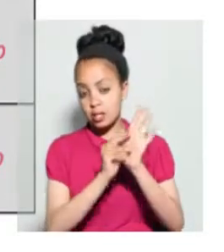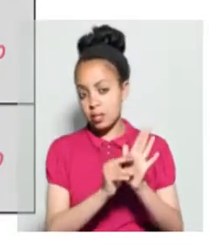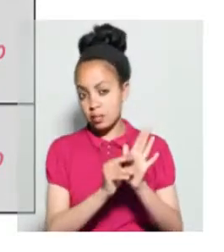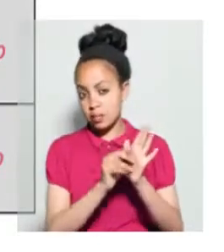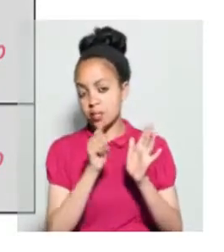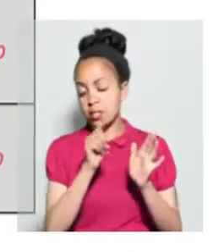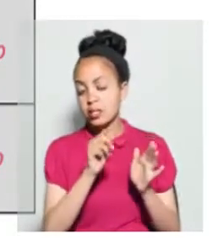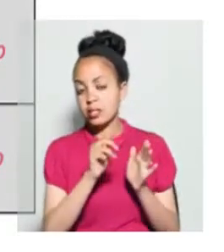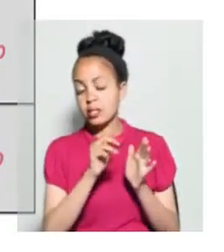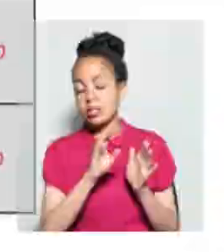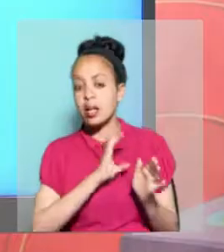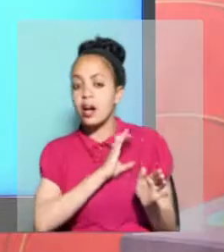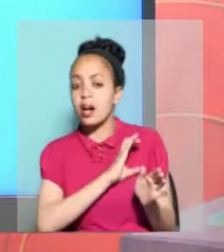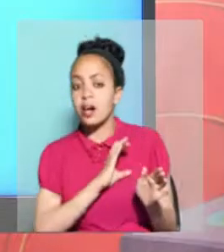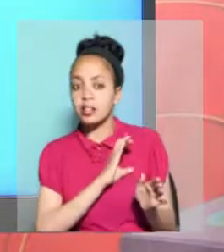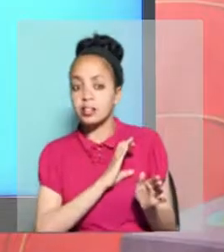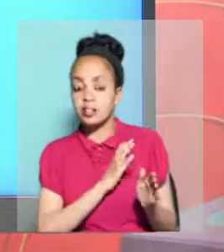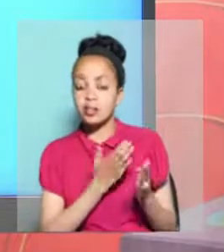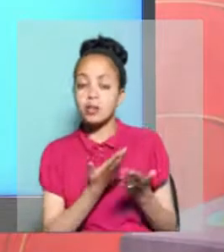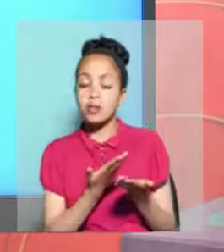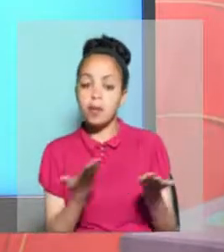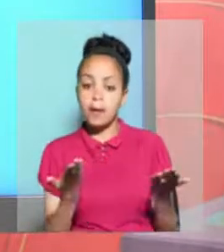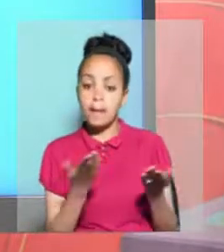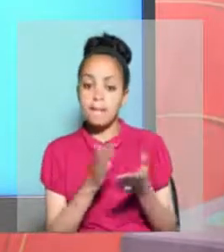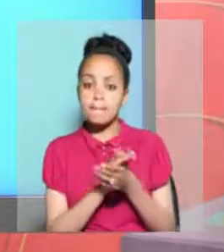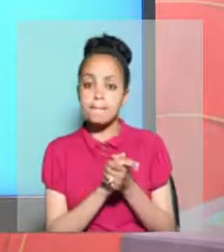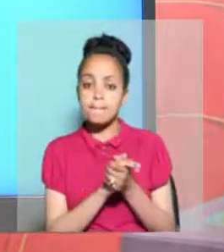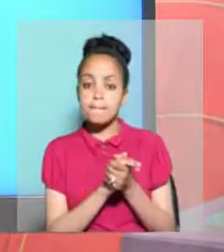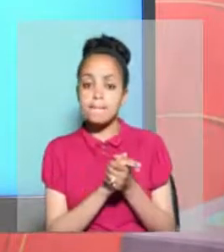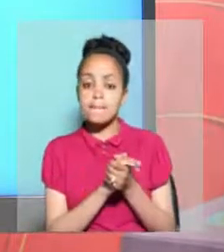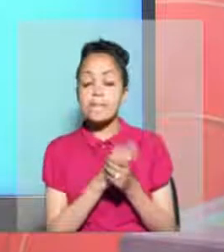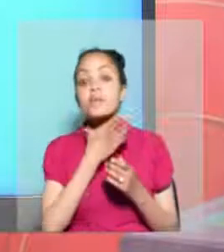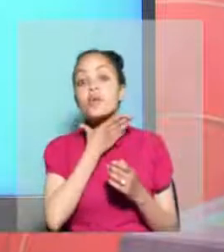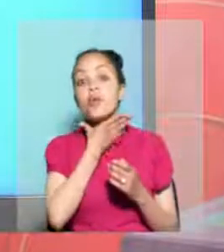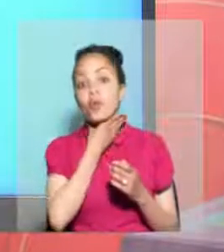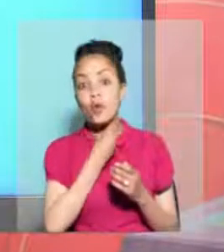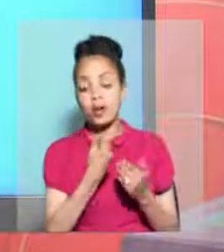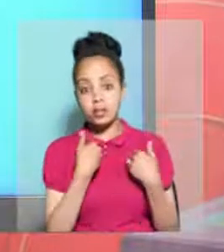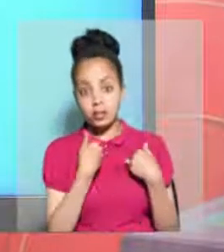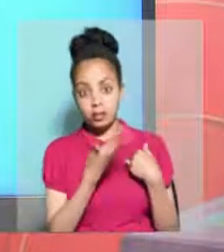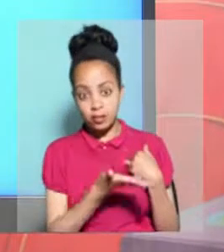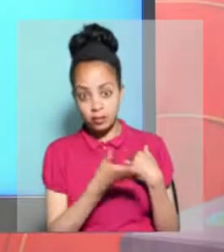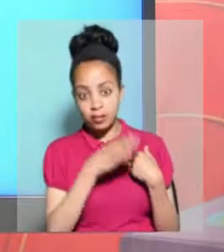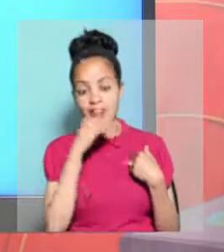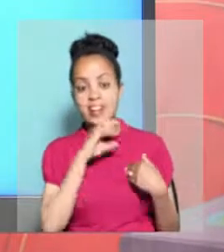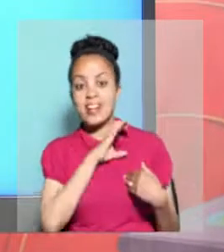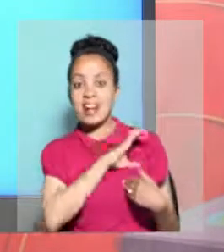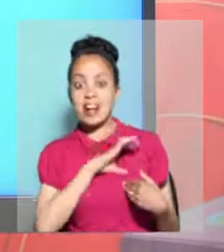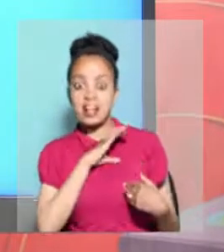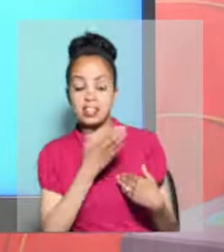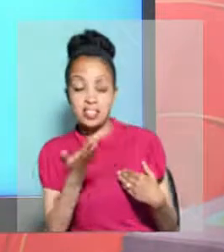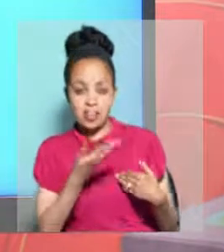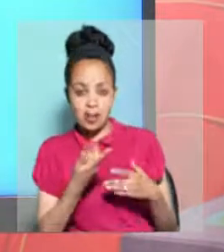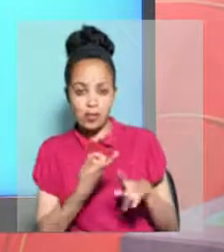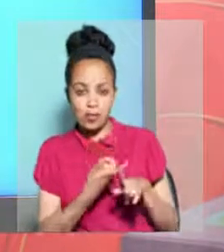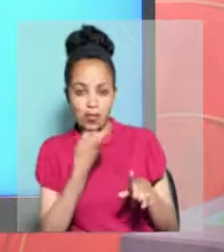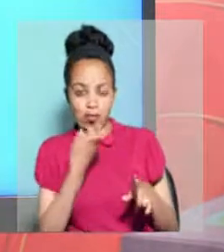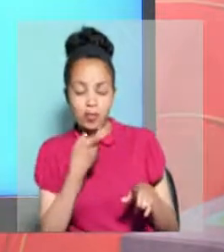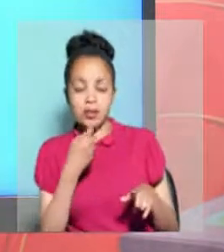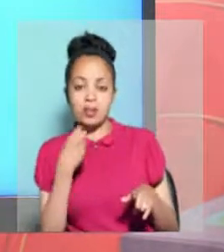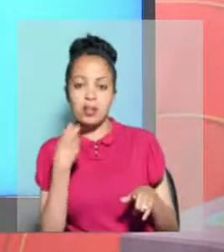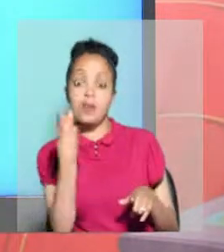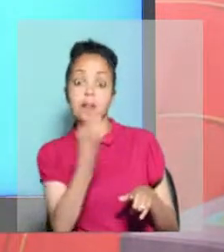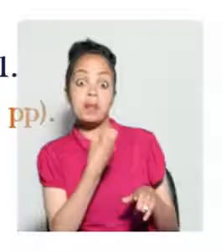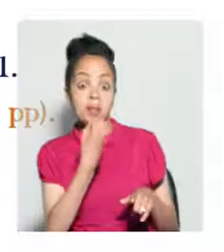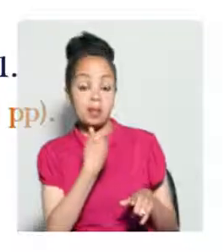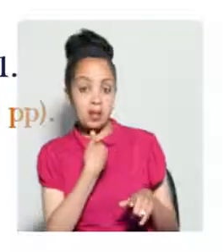is a character that comes from where? From a whiteness one. There is a character that comes from that of a purpleness one.